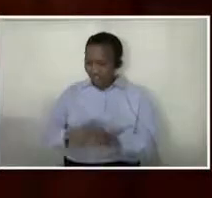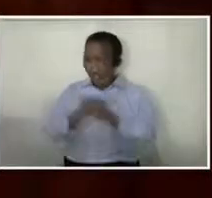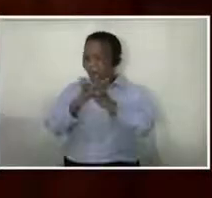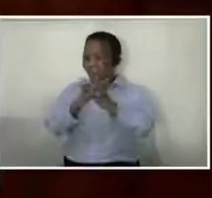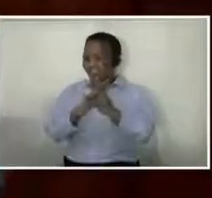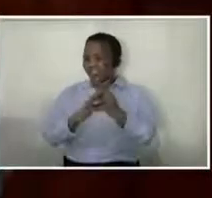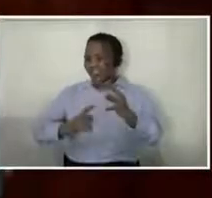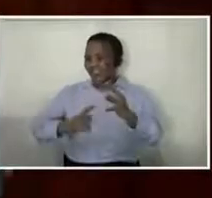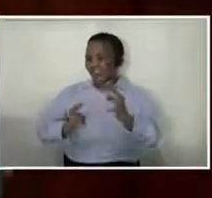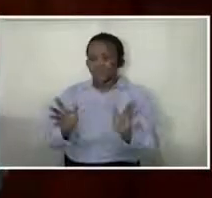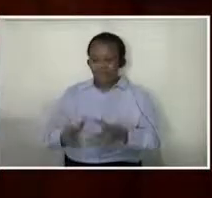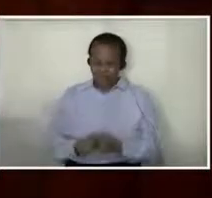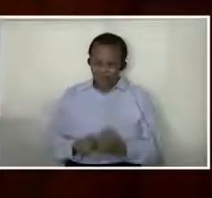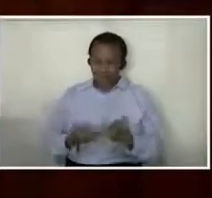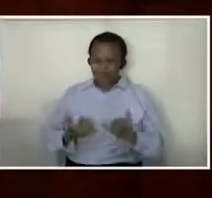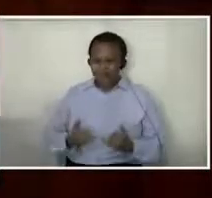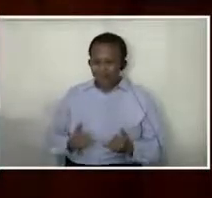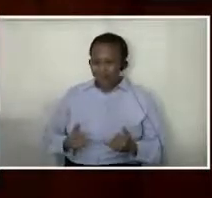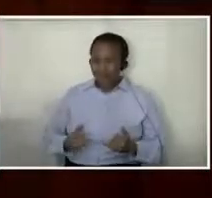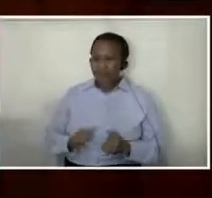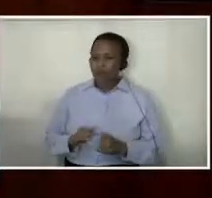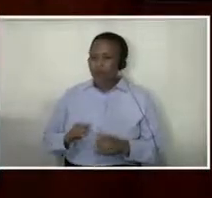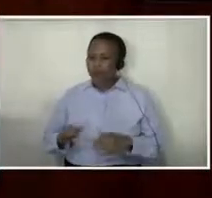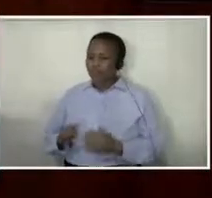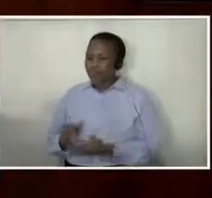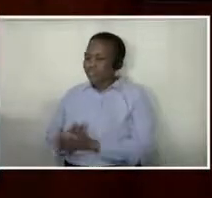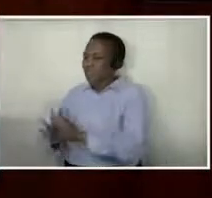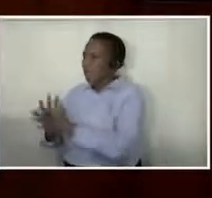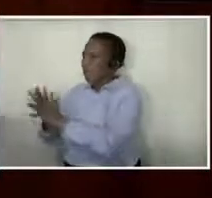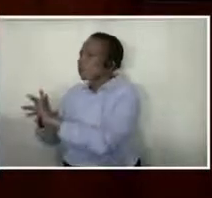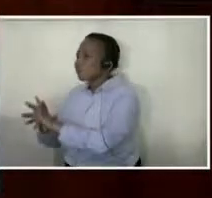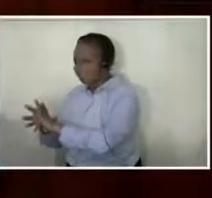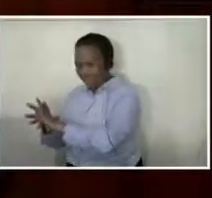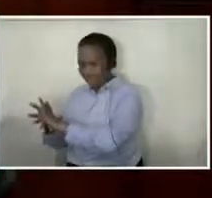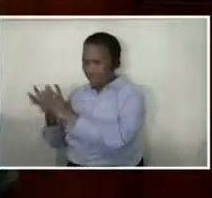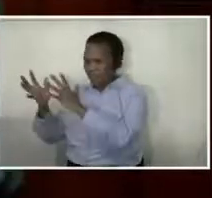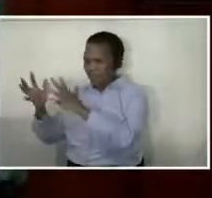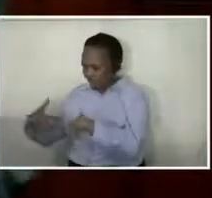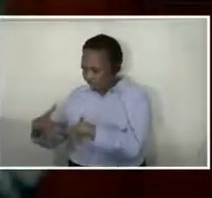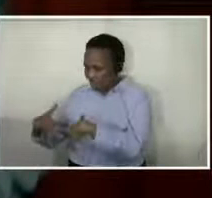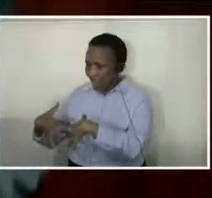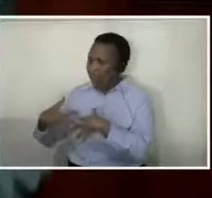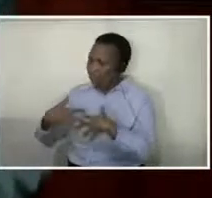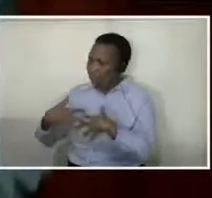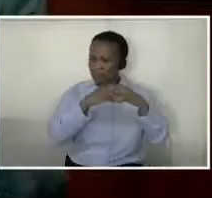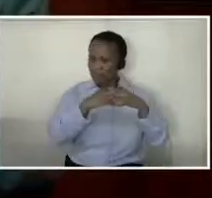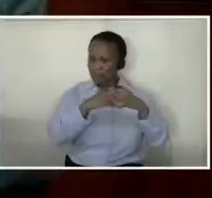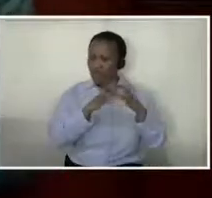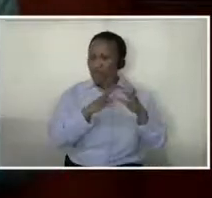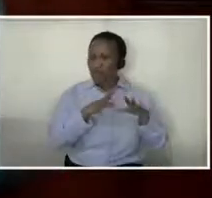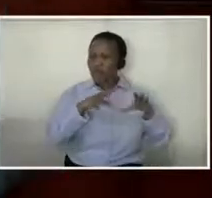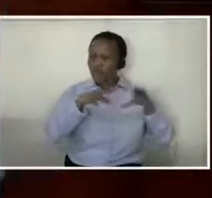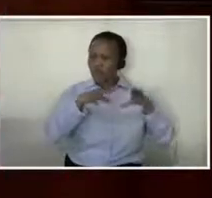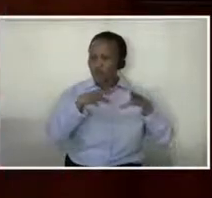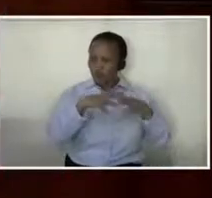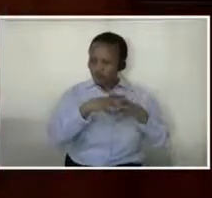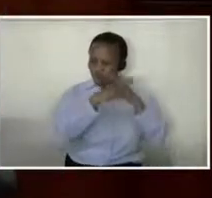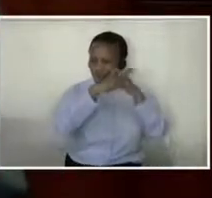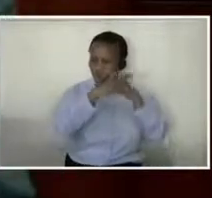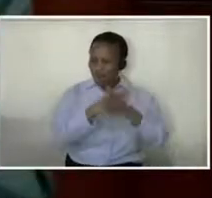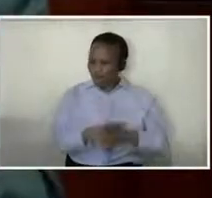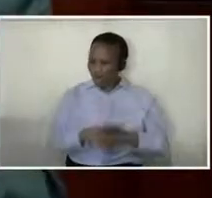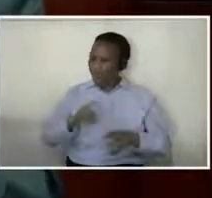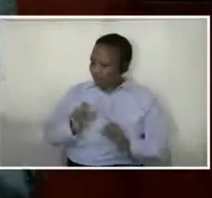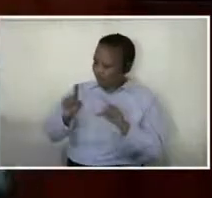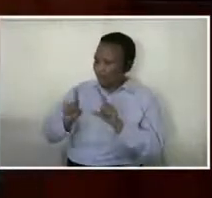contest elections to get into coalition? You should contest to win on your own. The